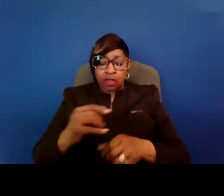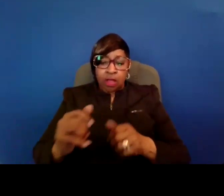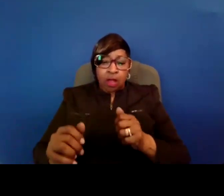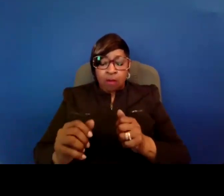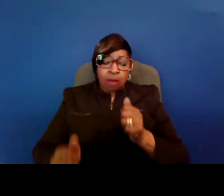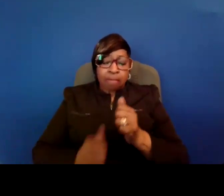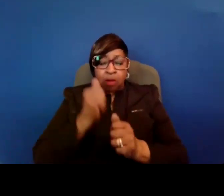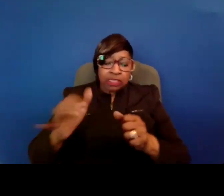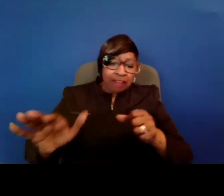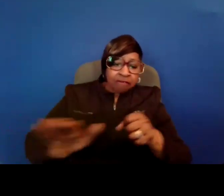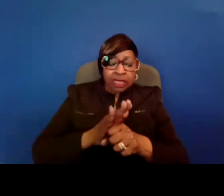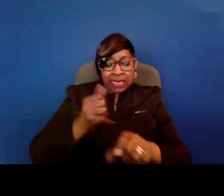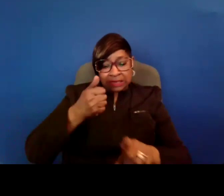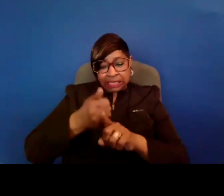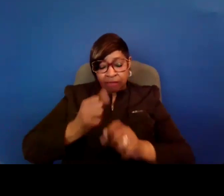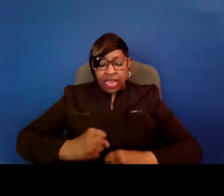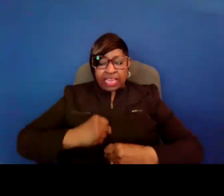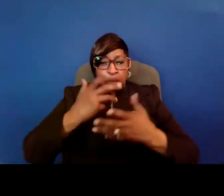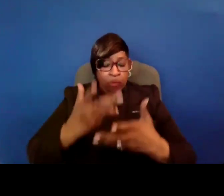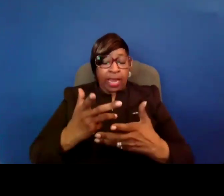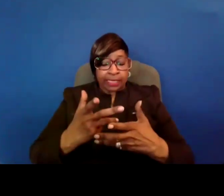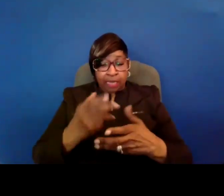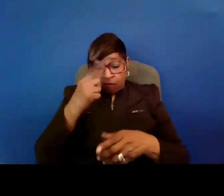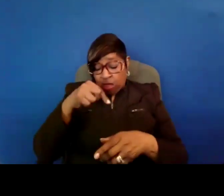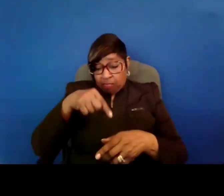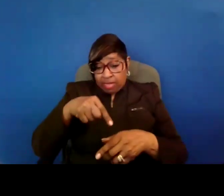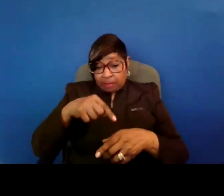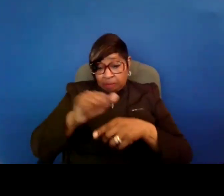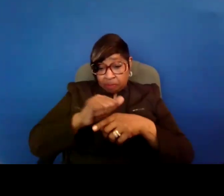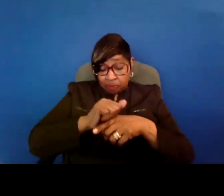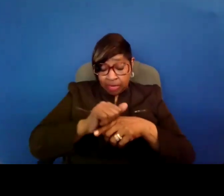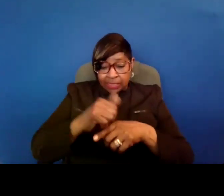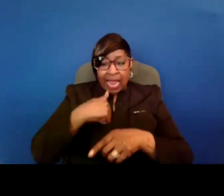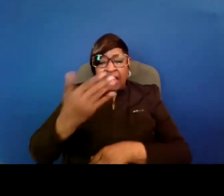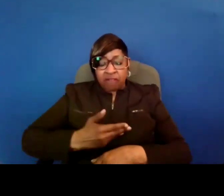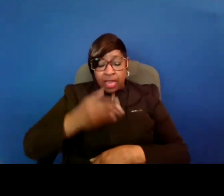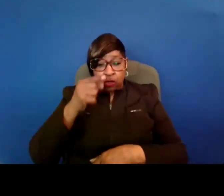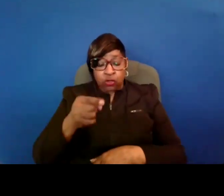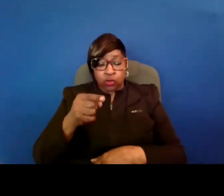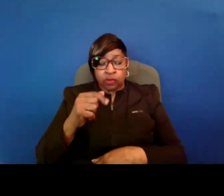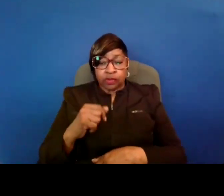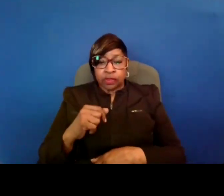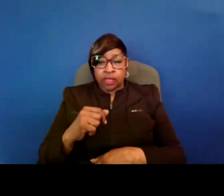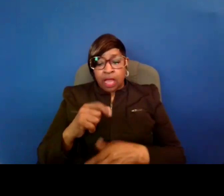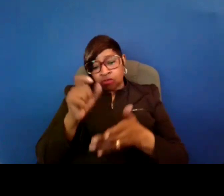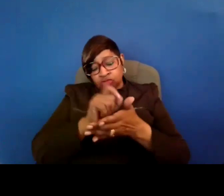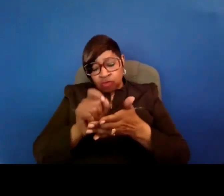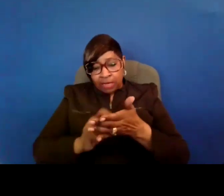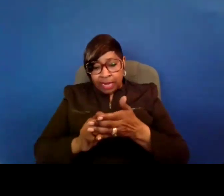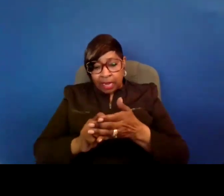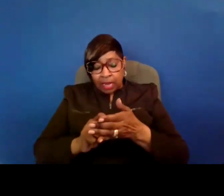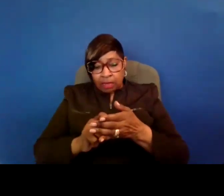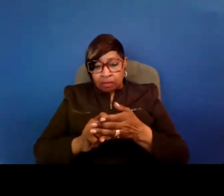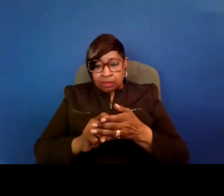self-expressed? And for this exercise, I really invite you to write down stream of